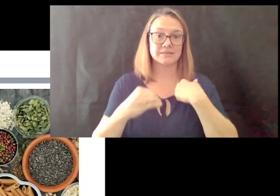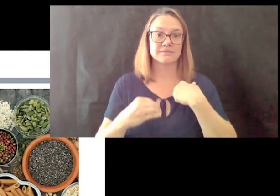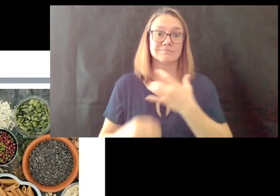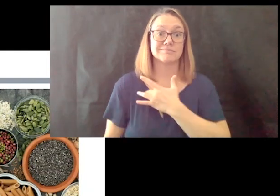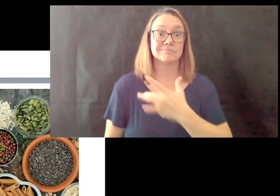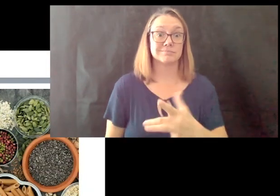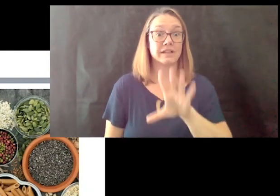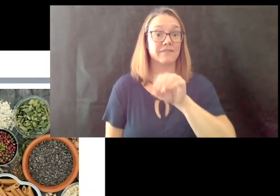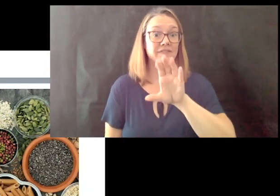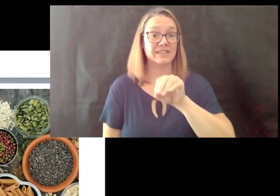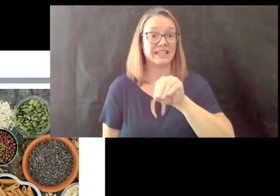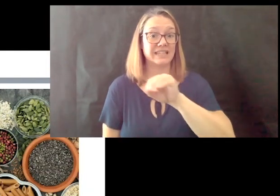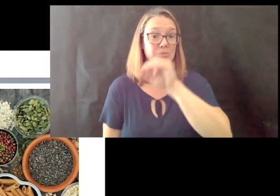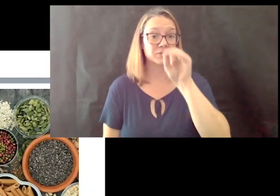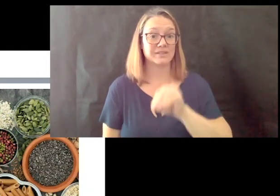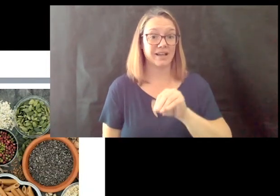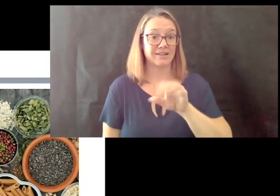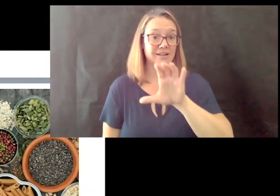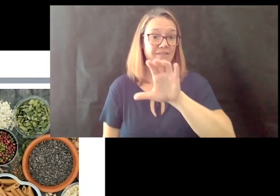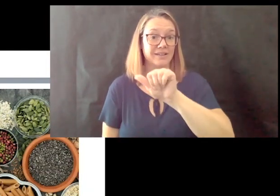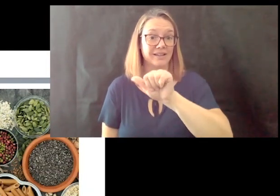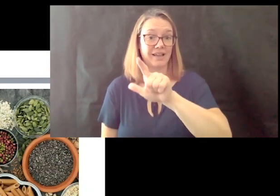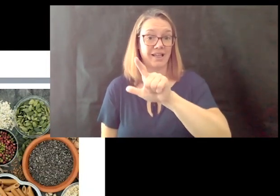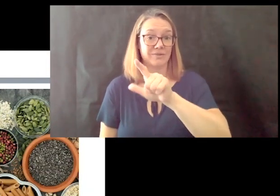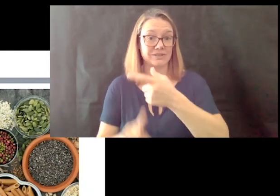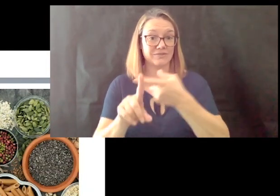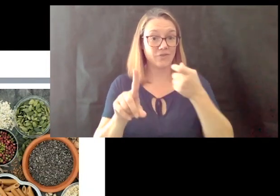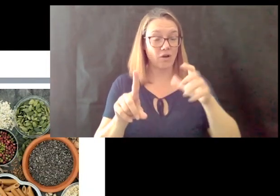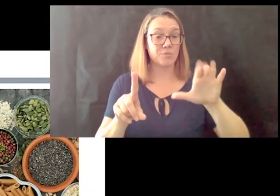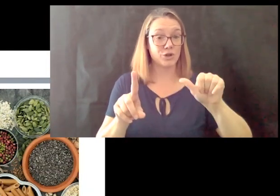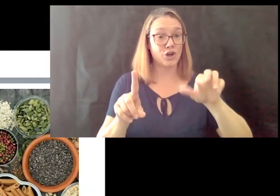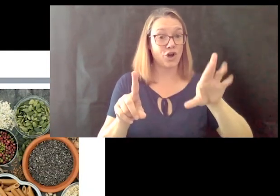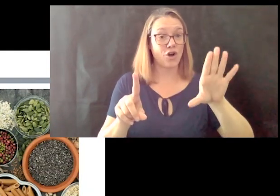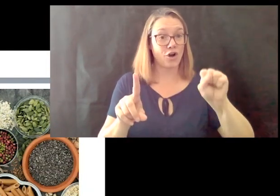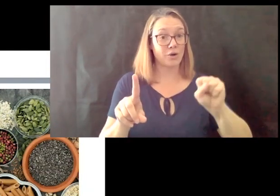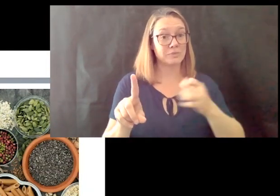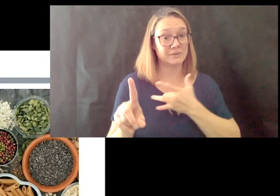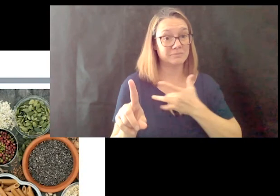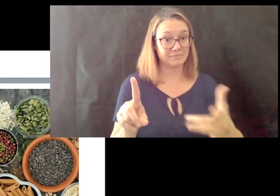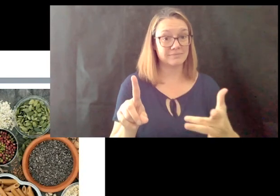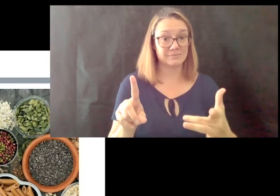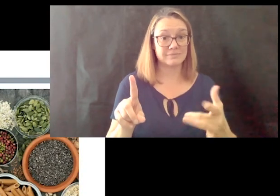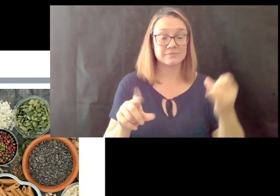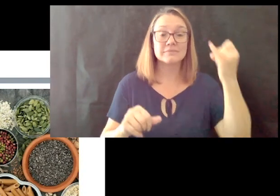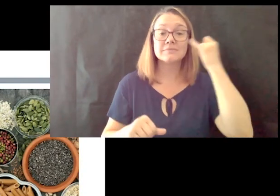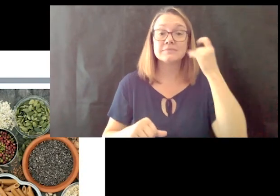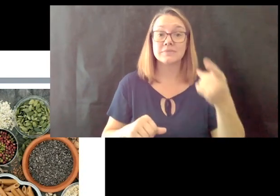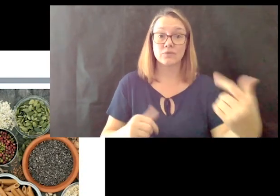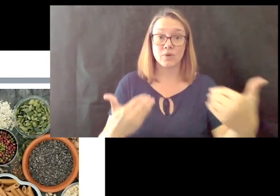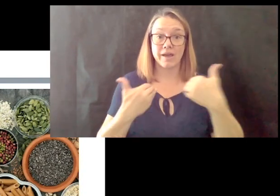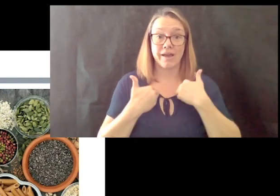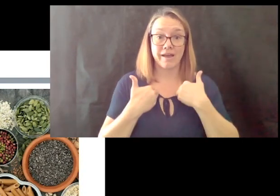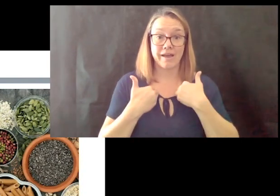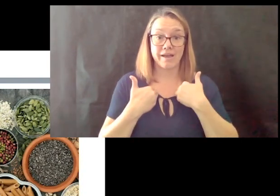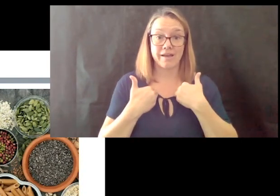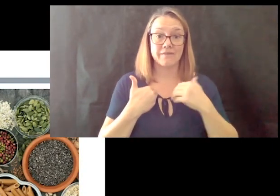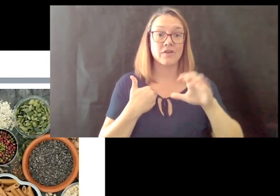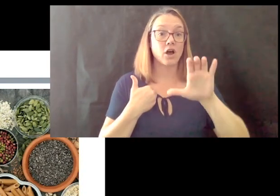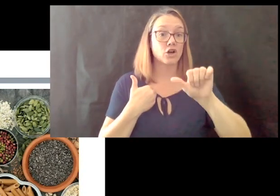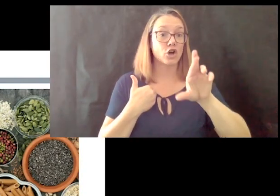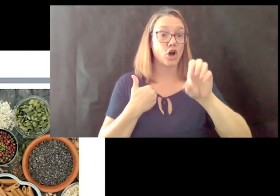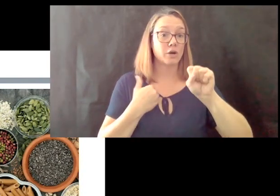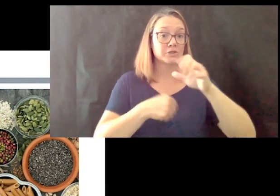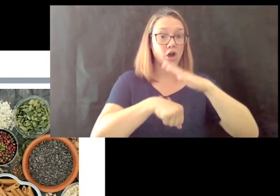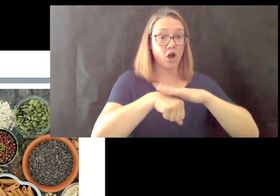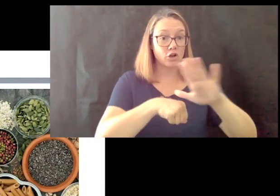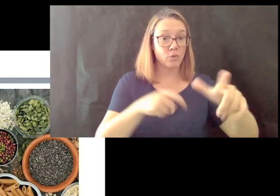50% of our calories in our diet come from carbohydrates. So if you do have a carbohydrate